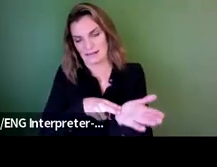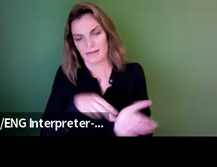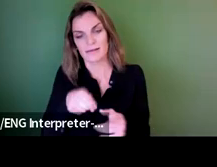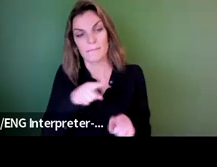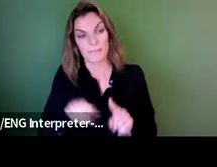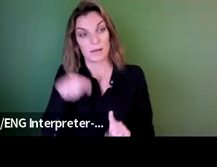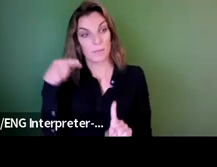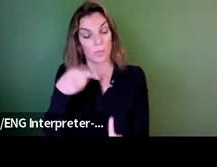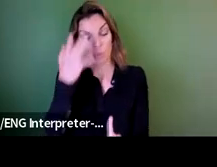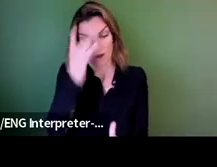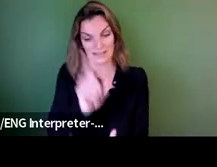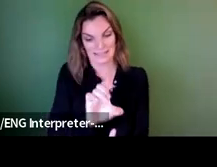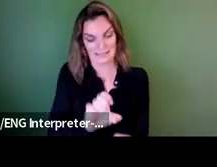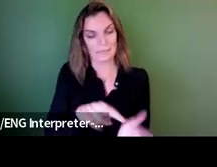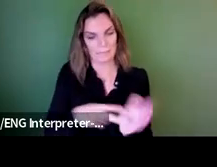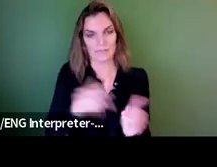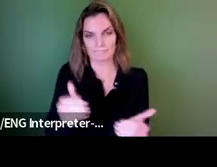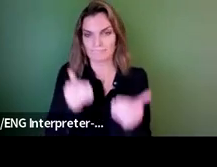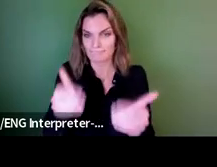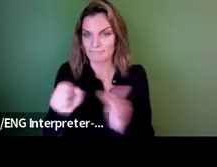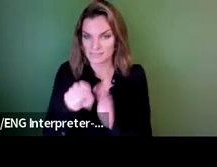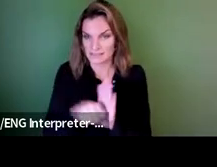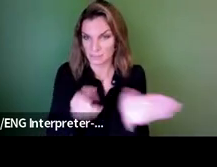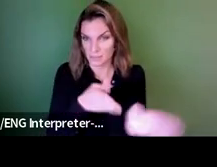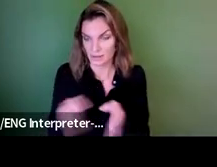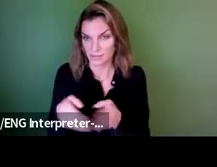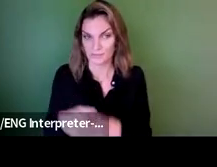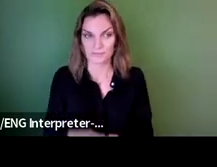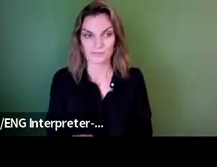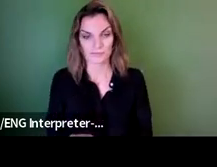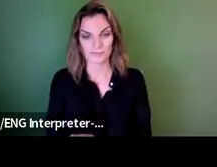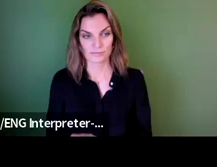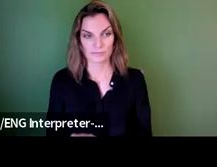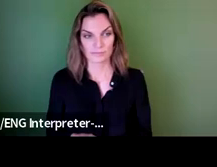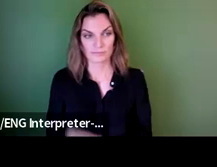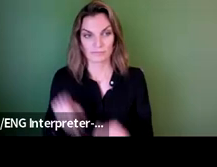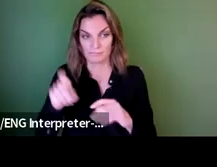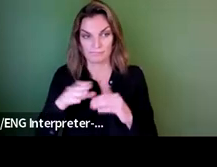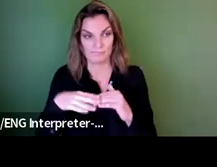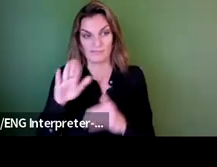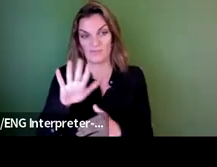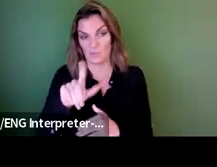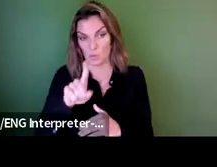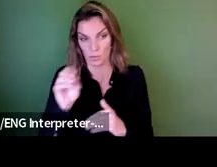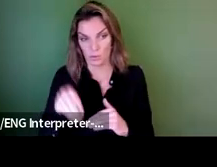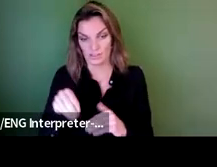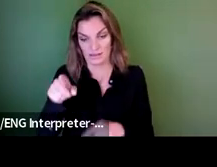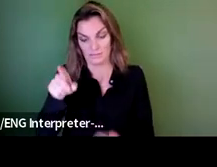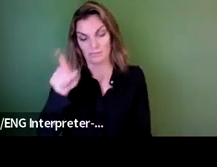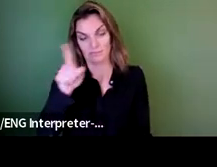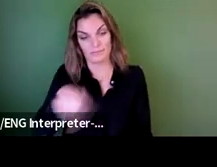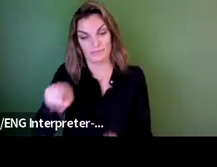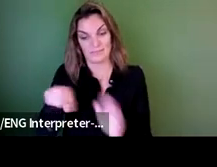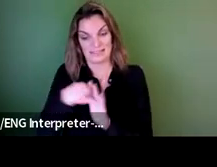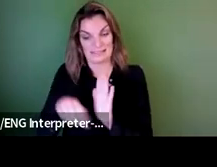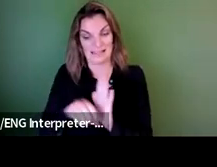plan. And then not less than 51% of the directors of the SILs in the state are also to sign